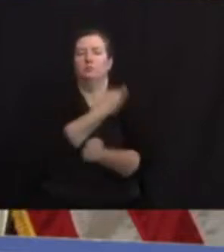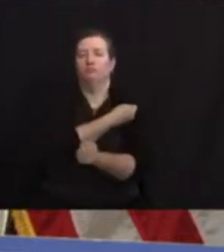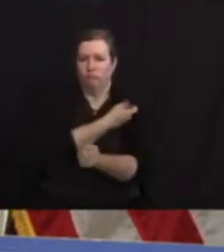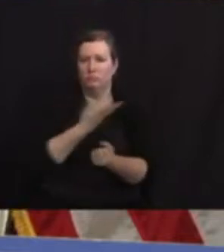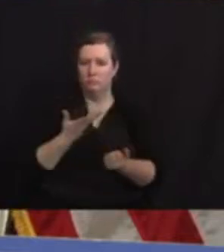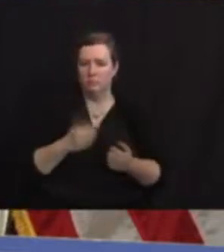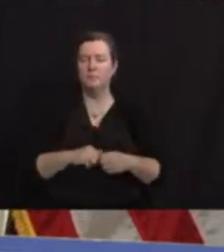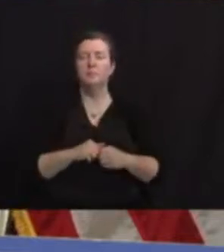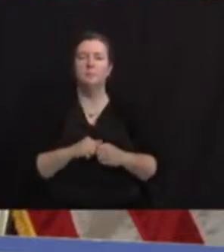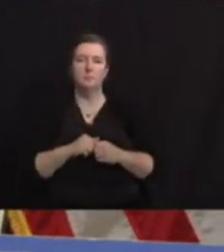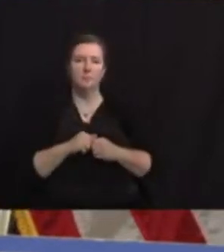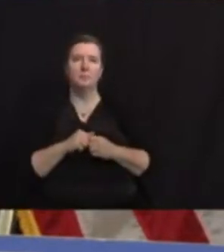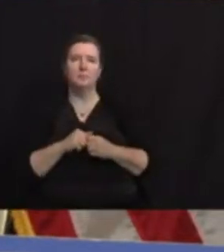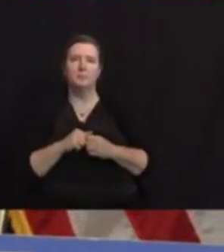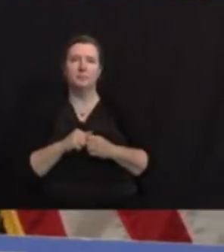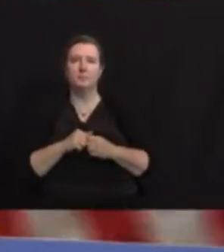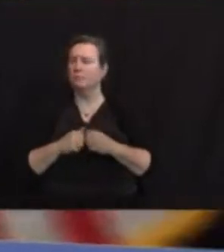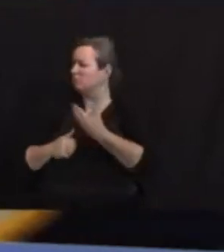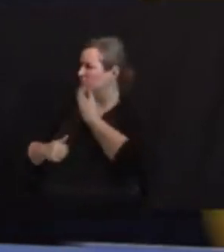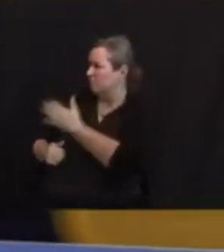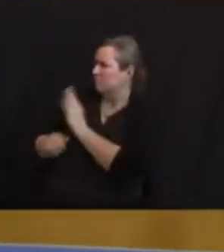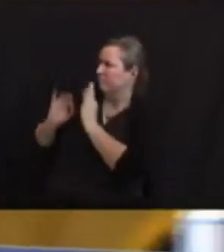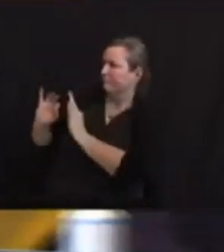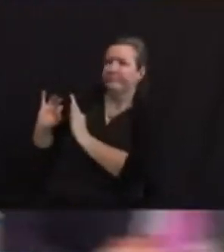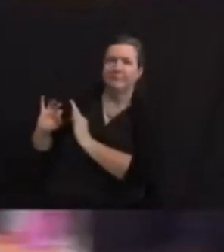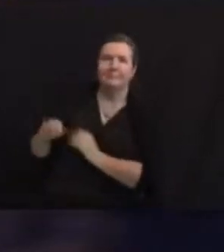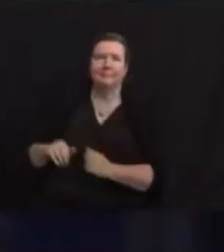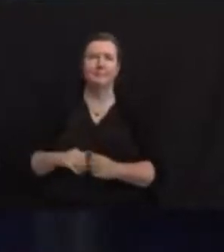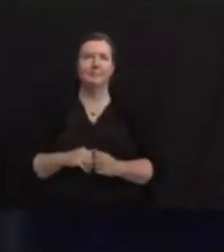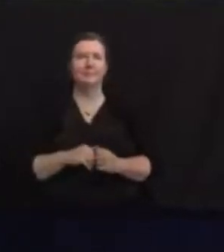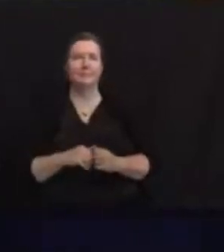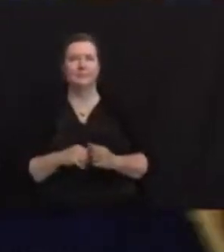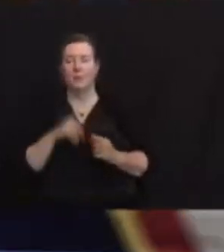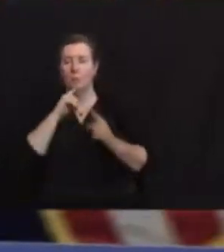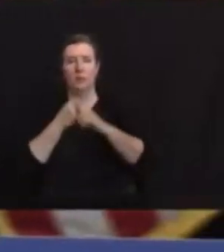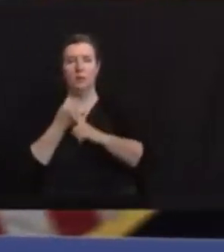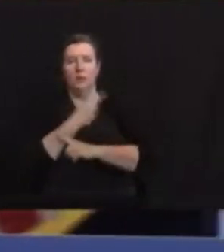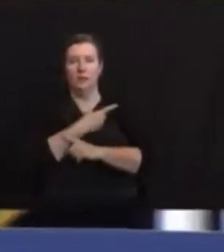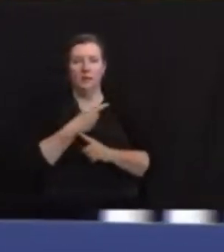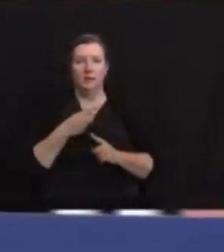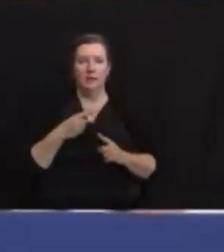Well said. This is completely off topic. Mahan, I hope you won't be mad at me, but